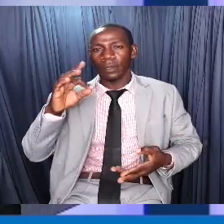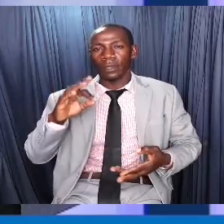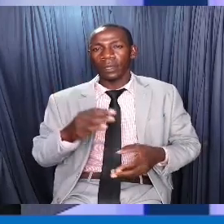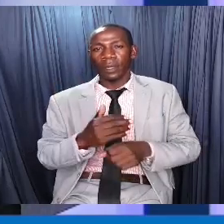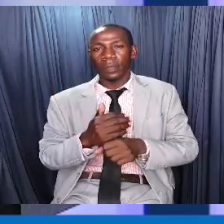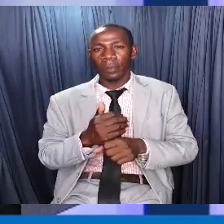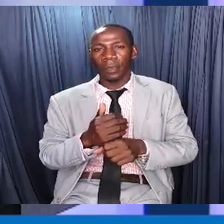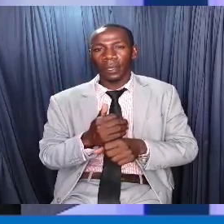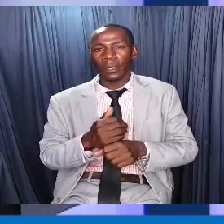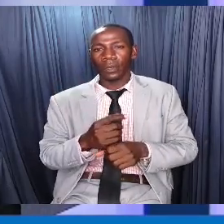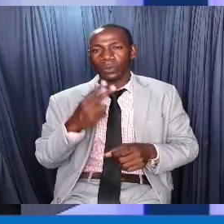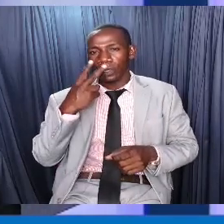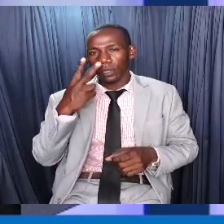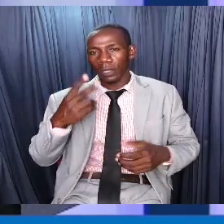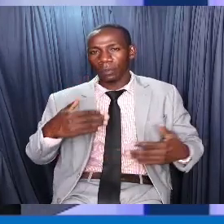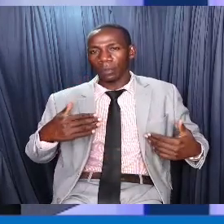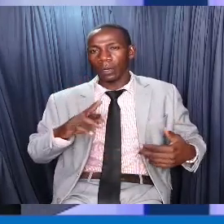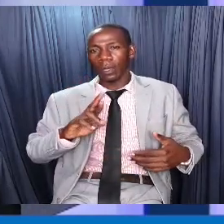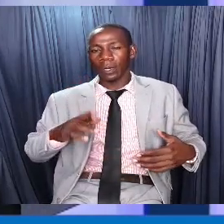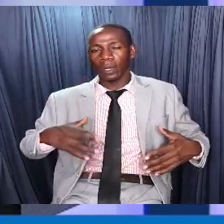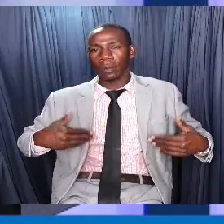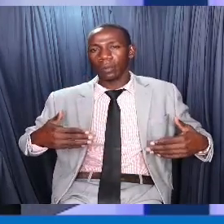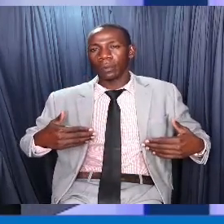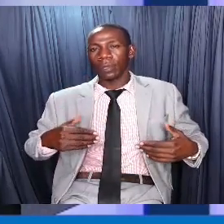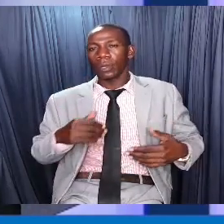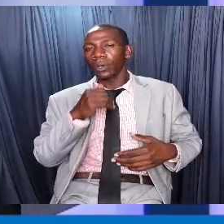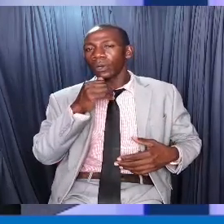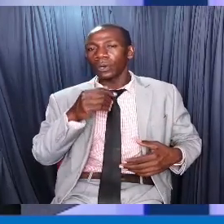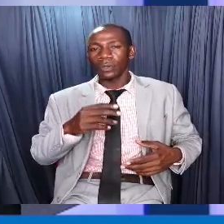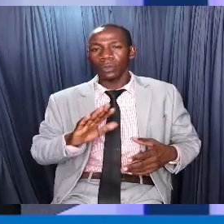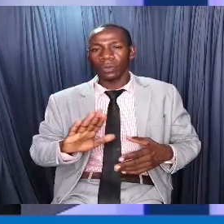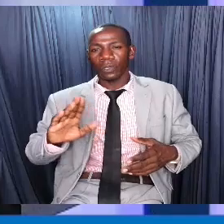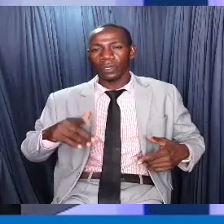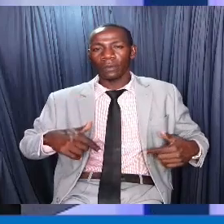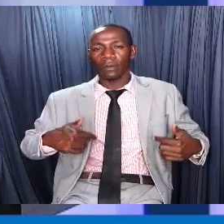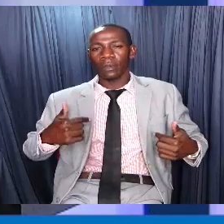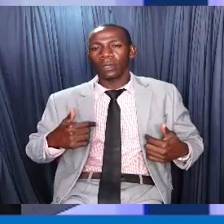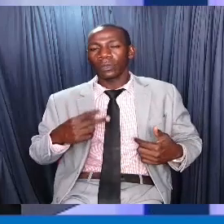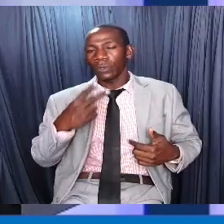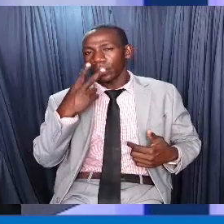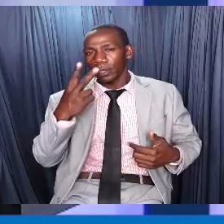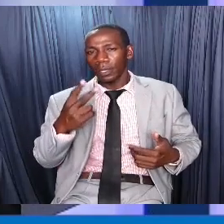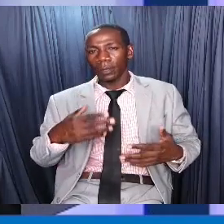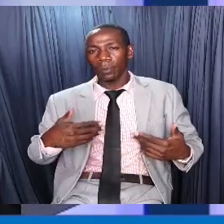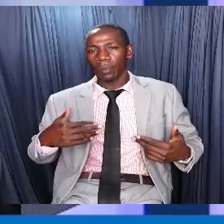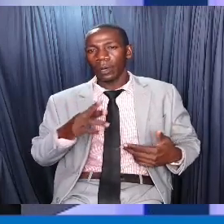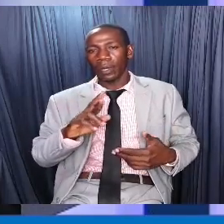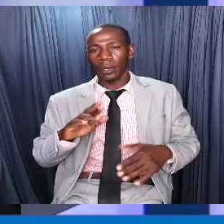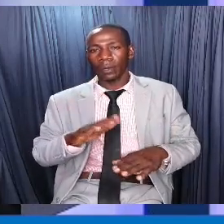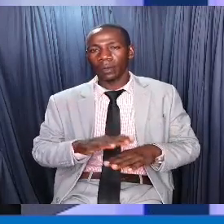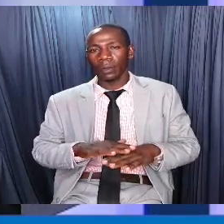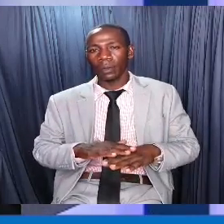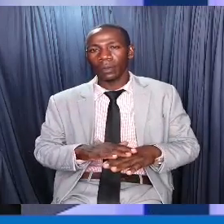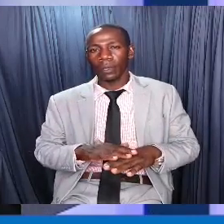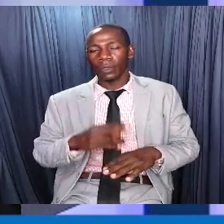repentance, you justify other people. You don't justify yourself, but you justify other